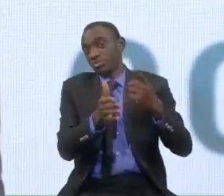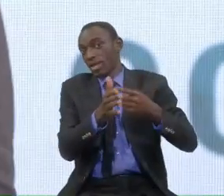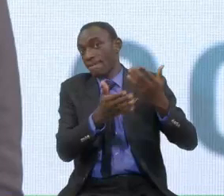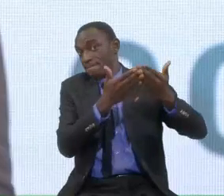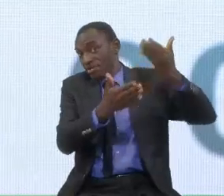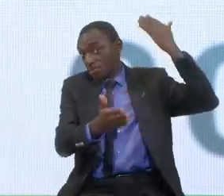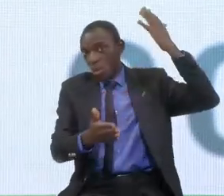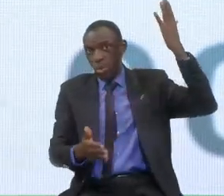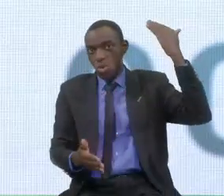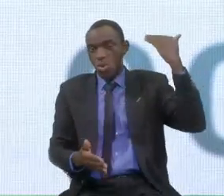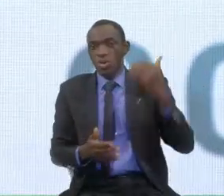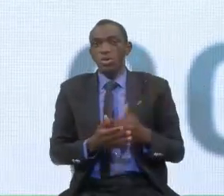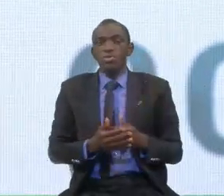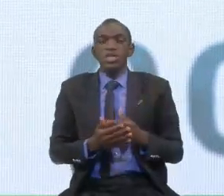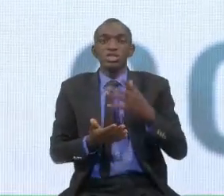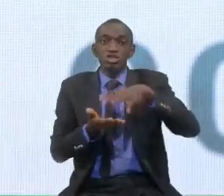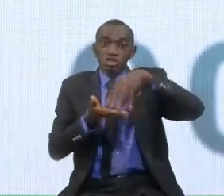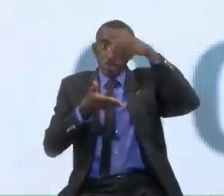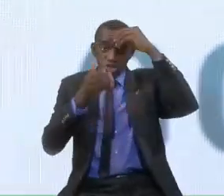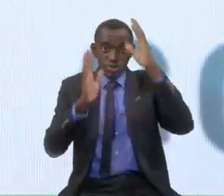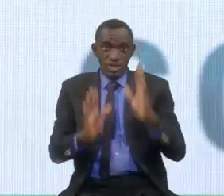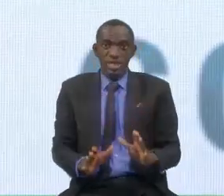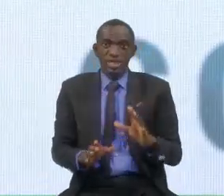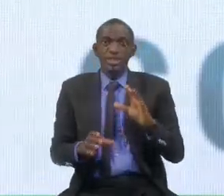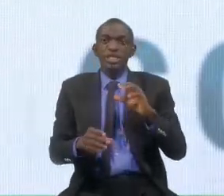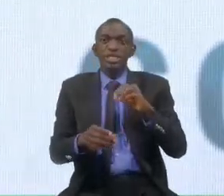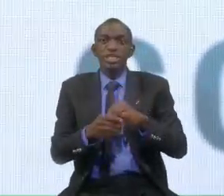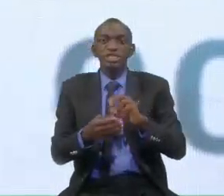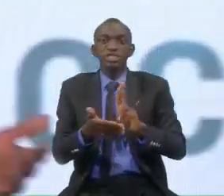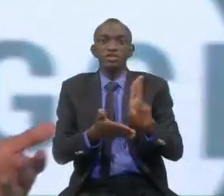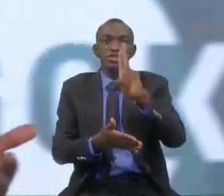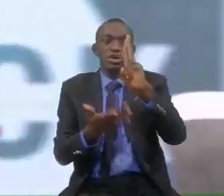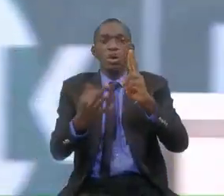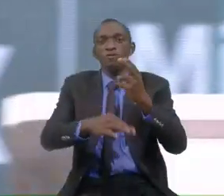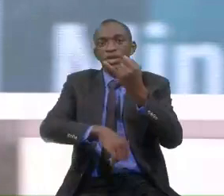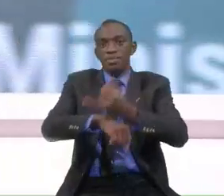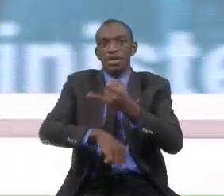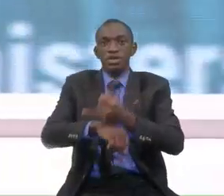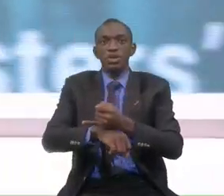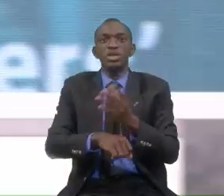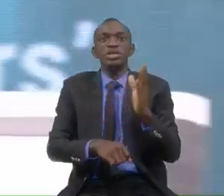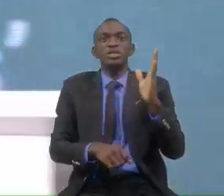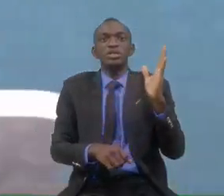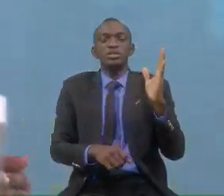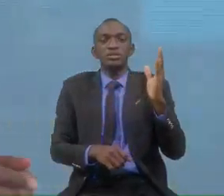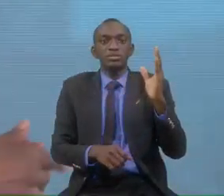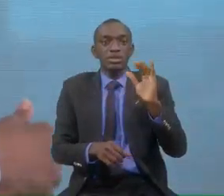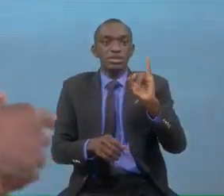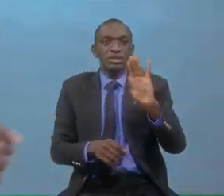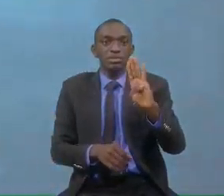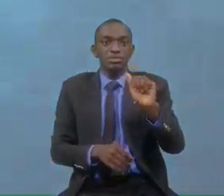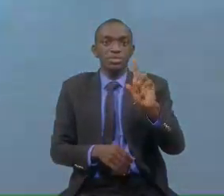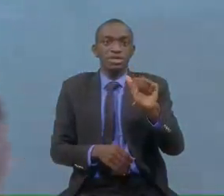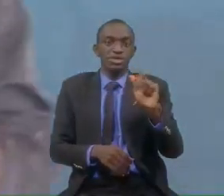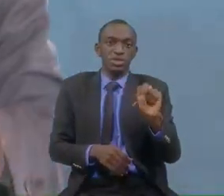the students at the University of Ibadan, they invited a speaker,